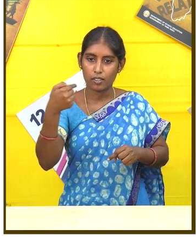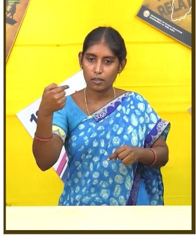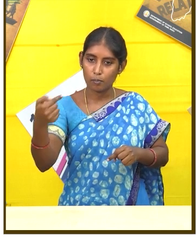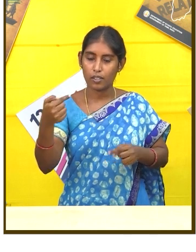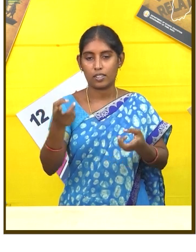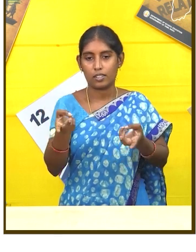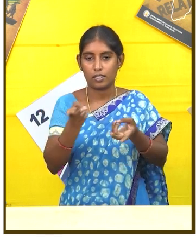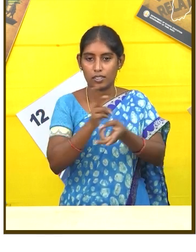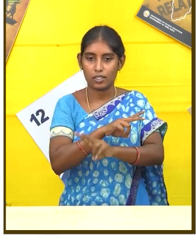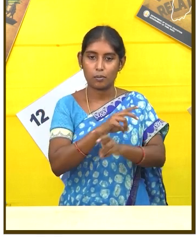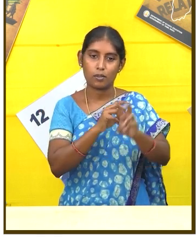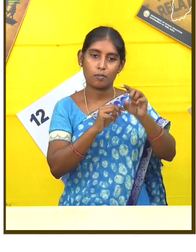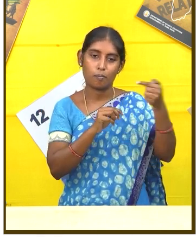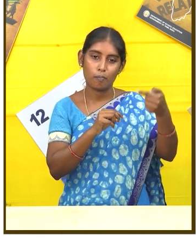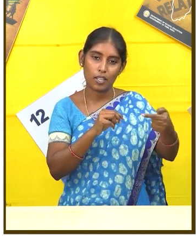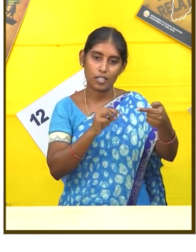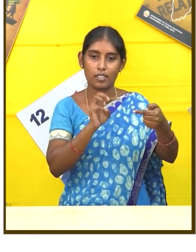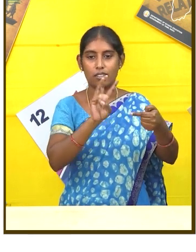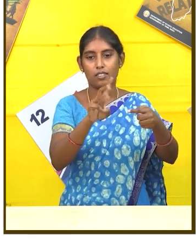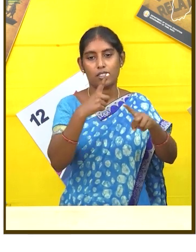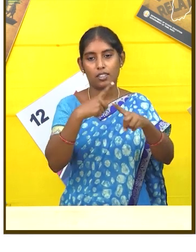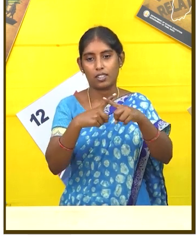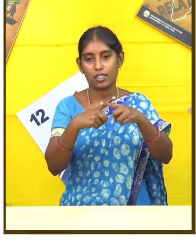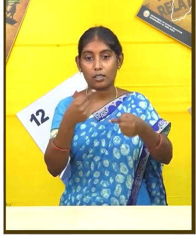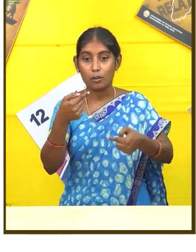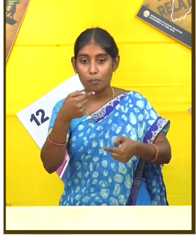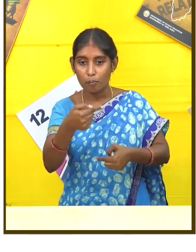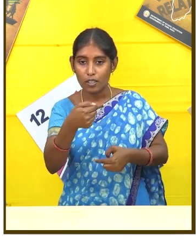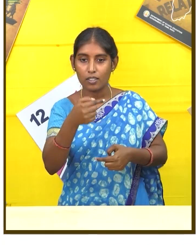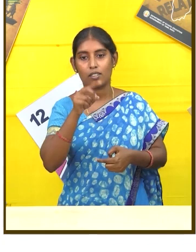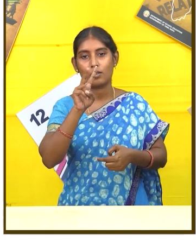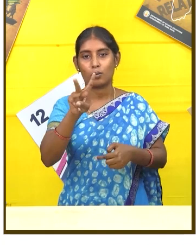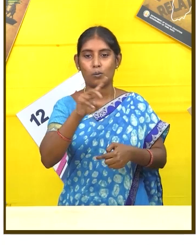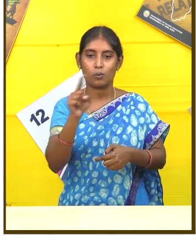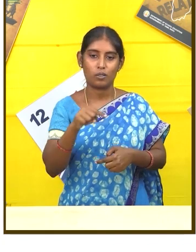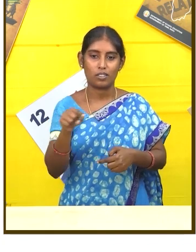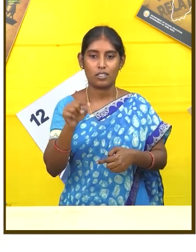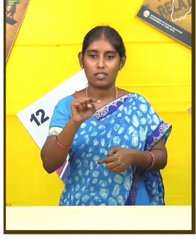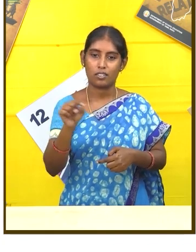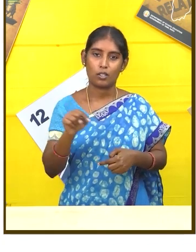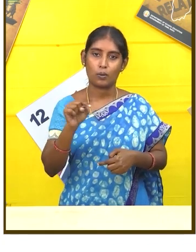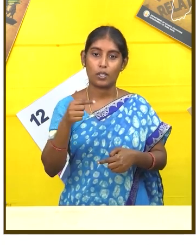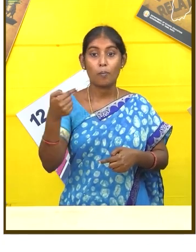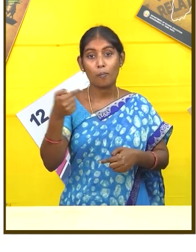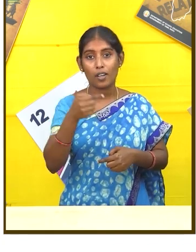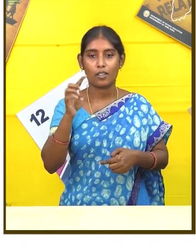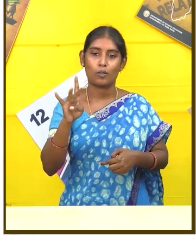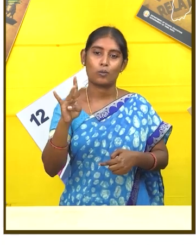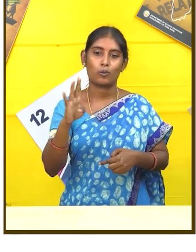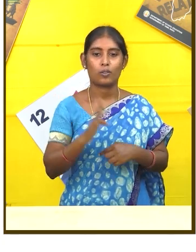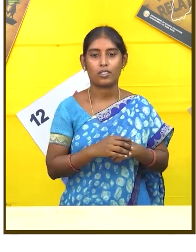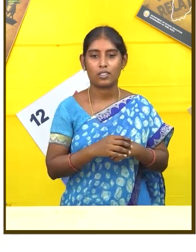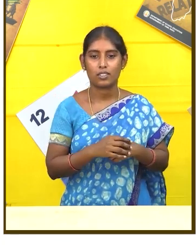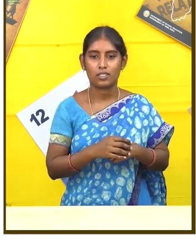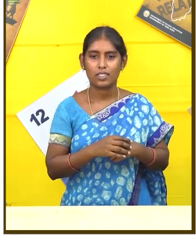now. 3x become minus 3x, 2z become minus 2z, and plus 14 become now minus